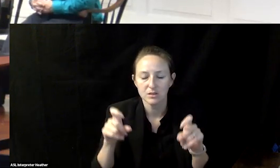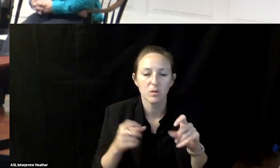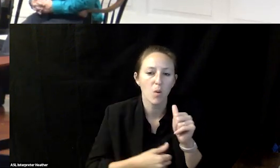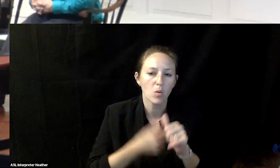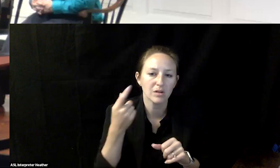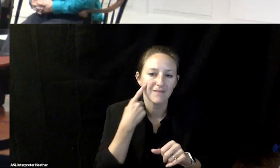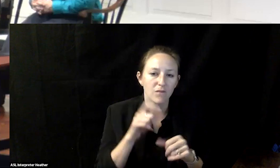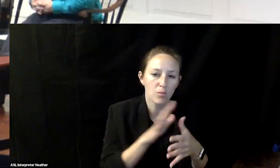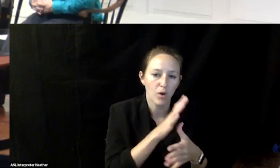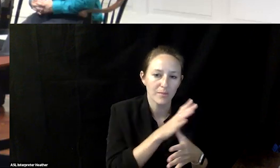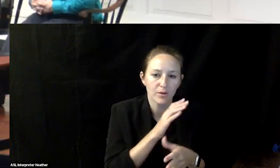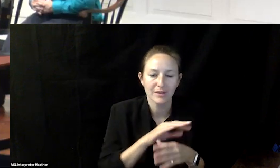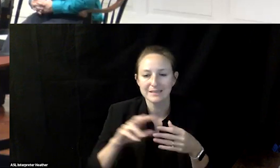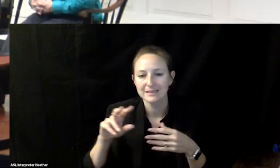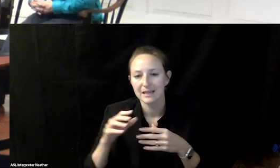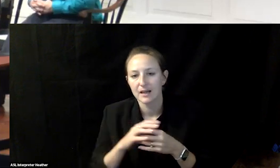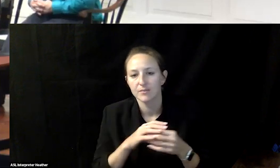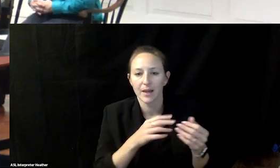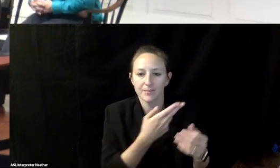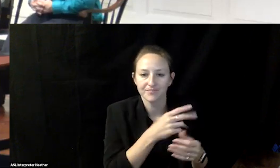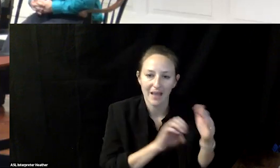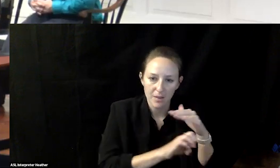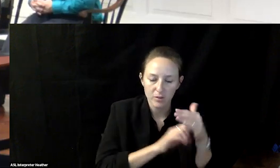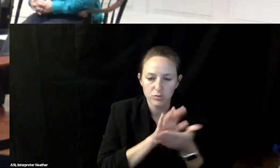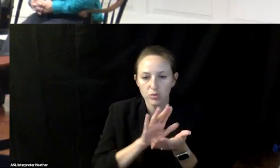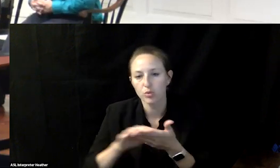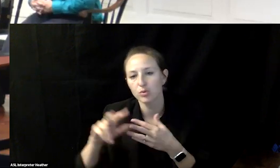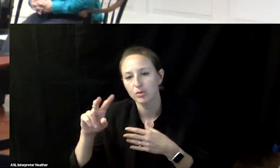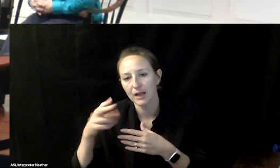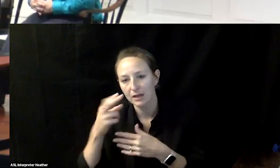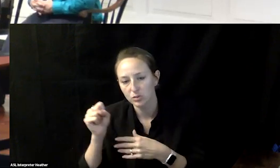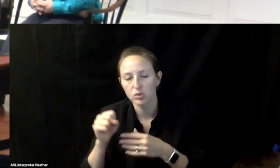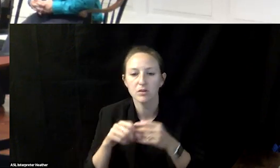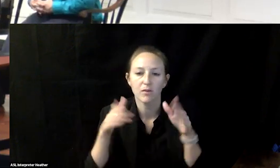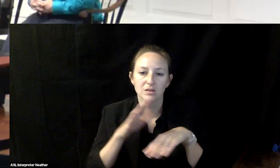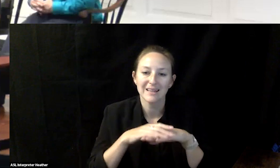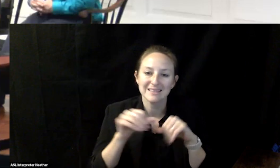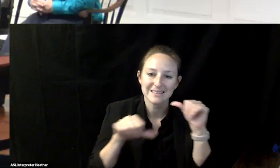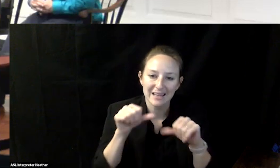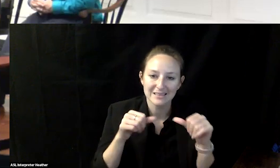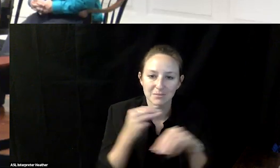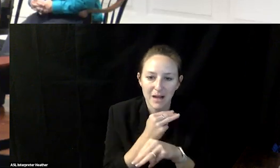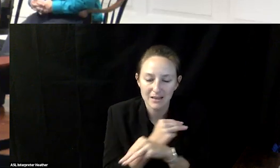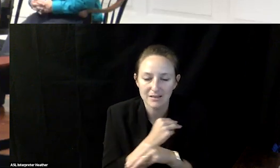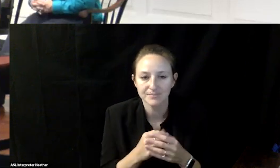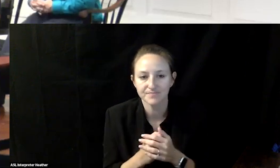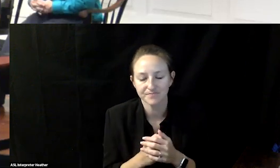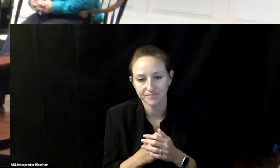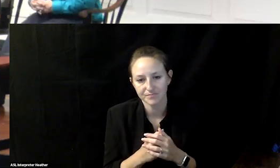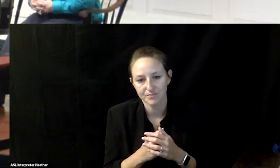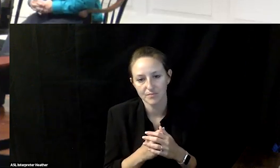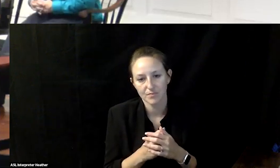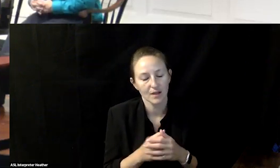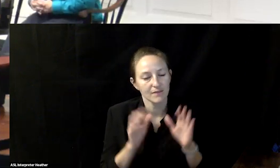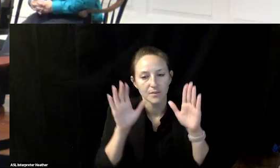education, focusing on science and math. They've got some great examples of complex interactive simulations, and they've been doing